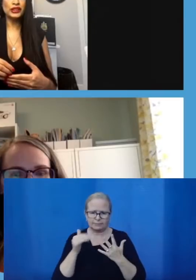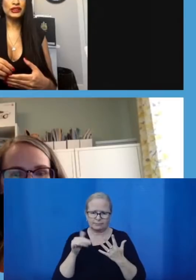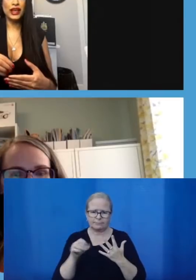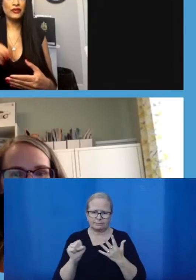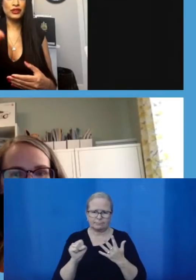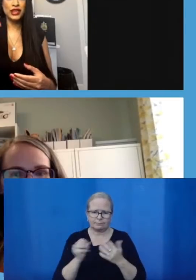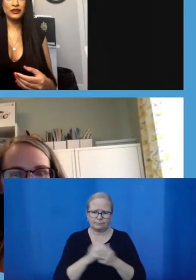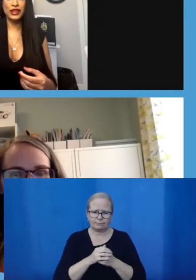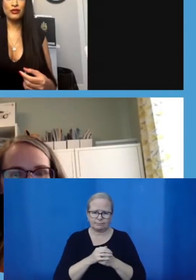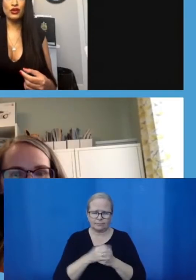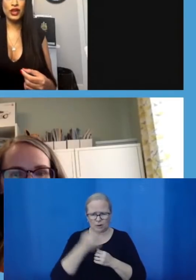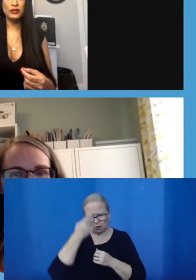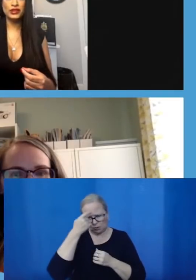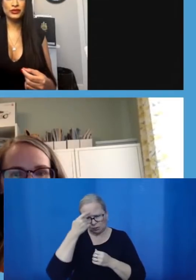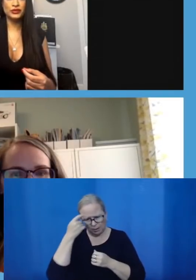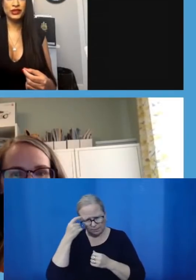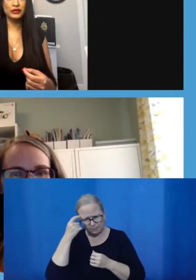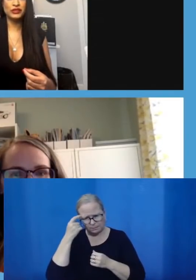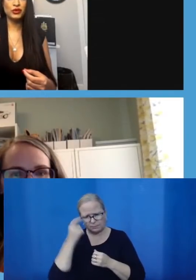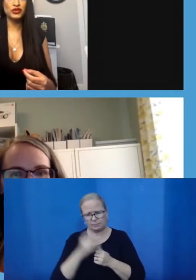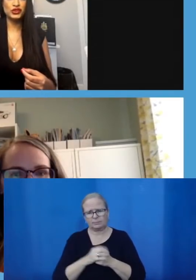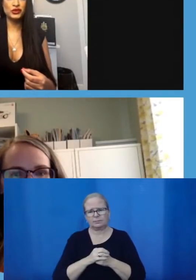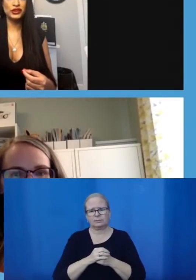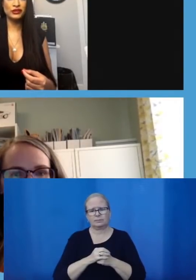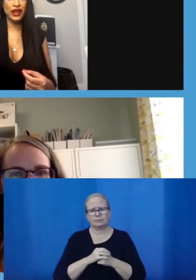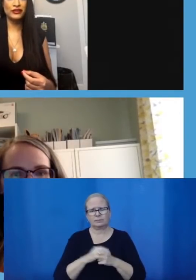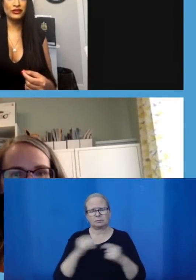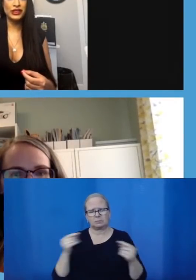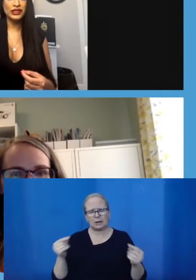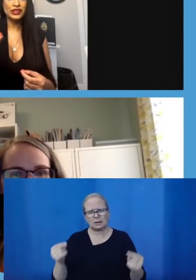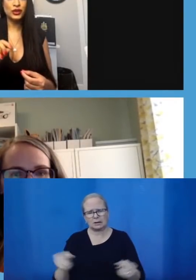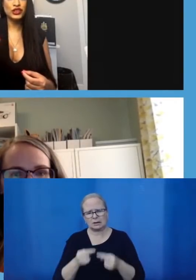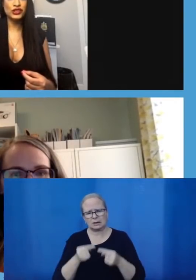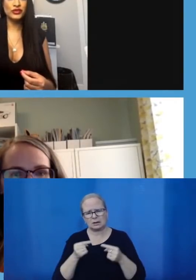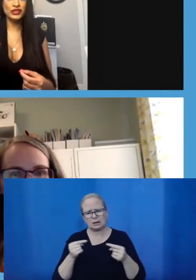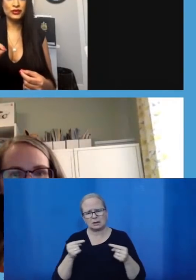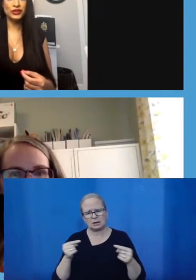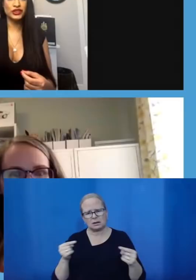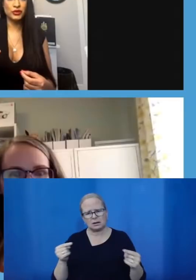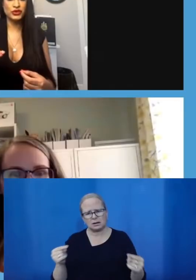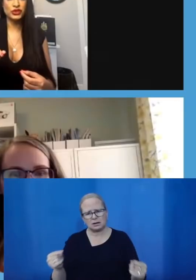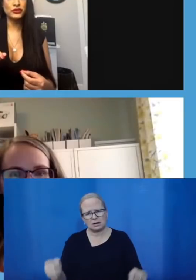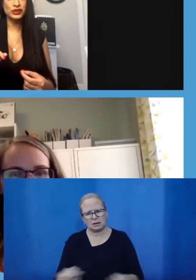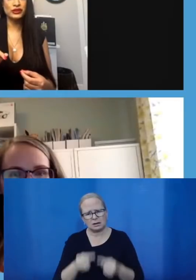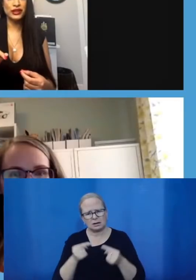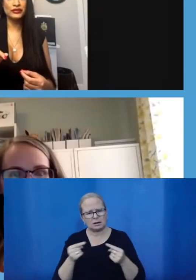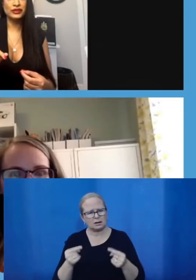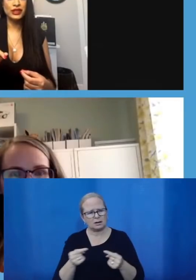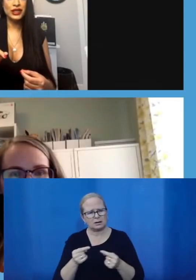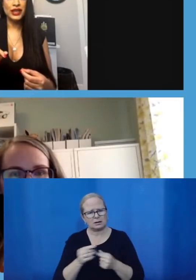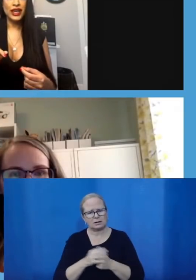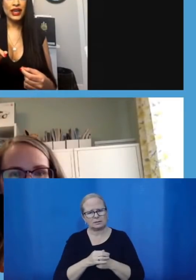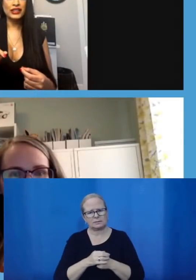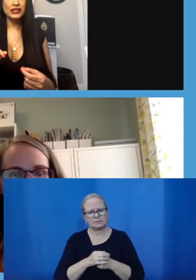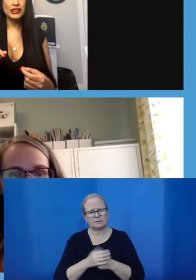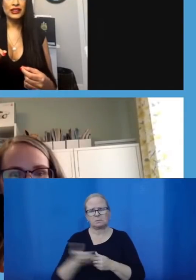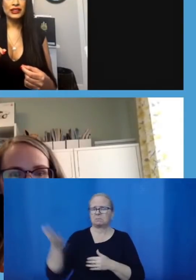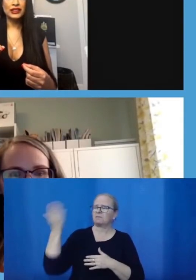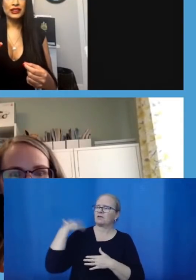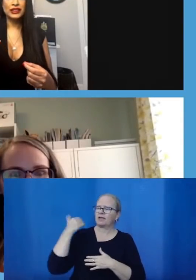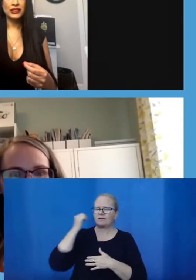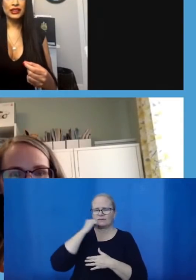knew that every day when they woke up that this was what they were supposed to do with their life to question if this is what they're supposed to do with their life.